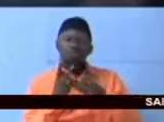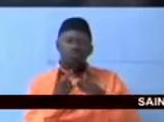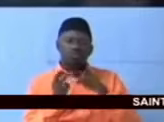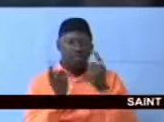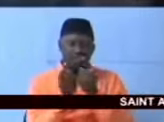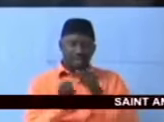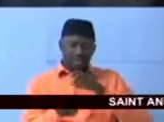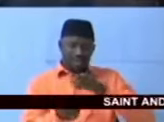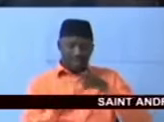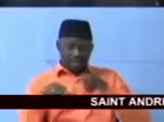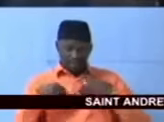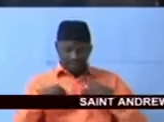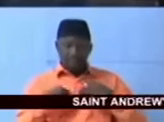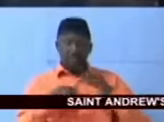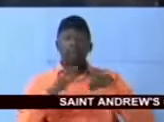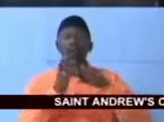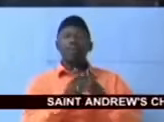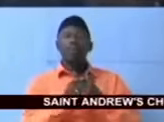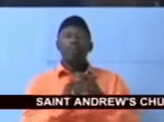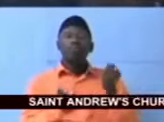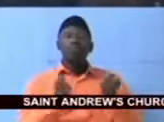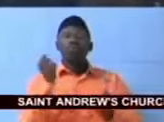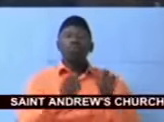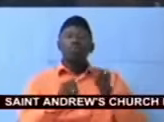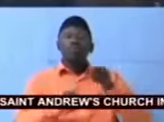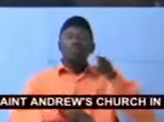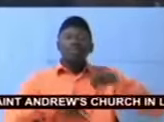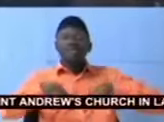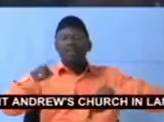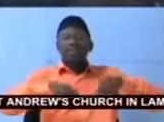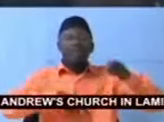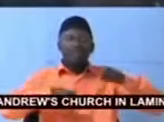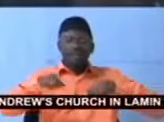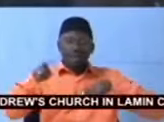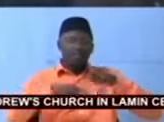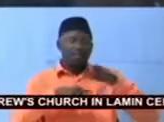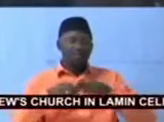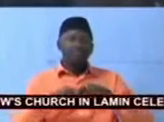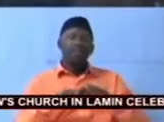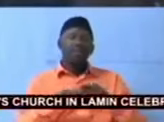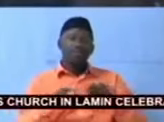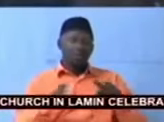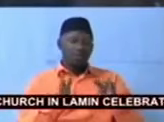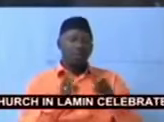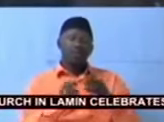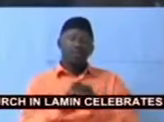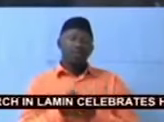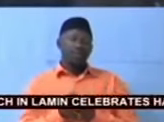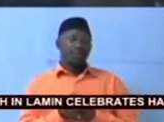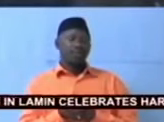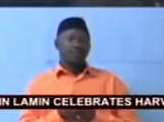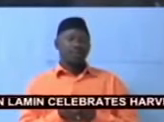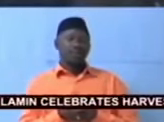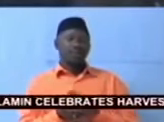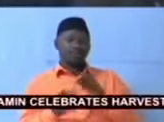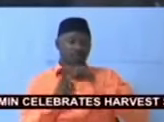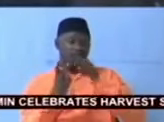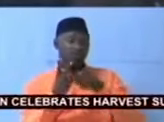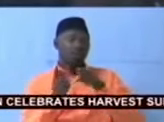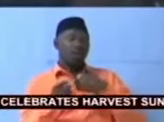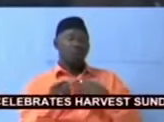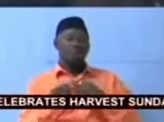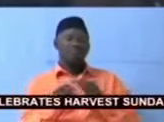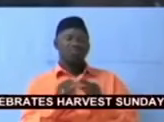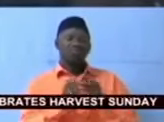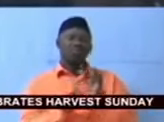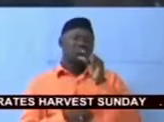nangu moy li nga xamne ni moy tuma yi ko tek ci walé dawalam auto bi. These were minor offenses. Nek na nak ay tuma yo xamne tuma yi ndaw